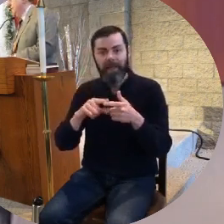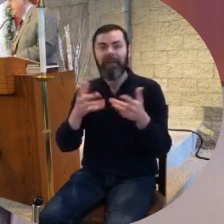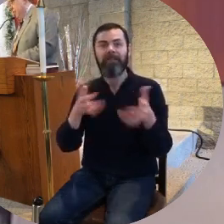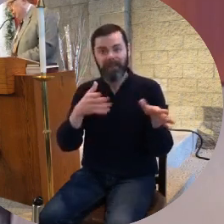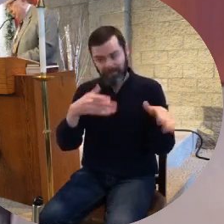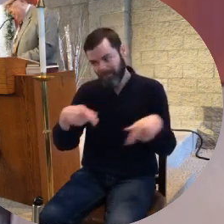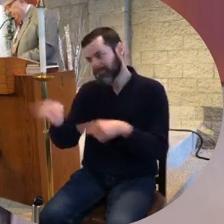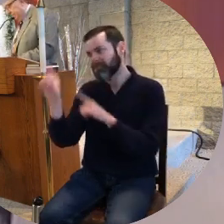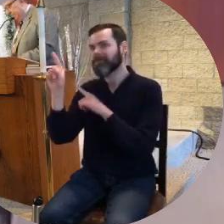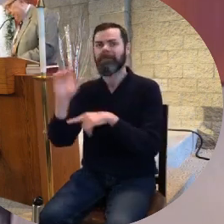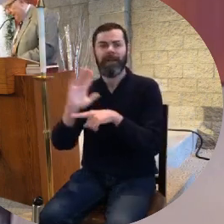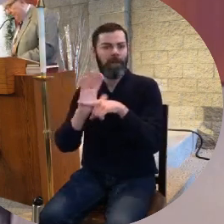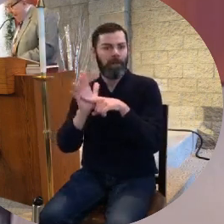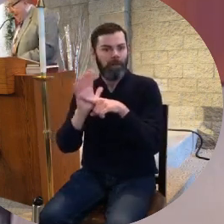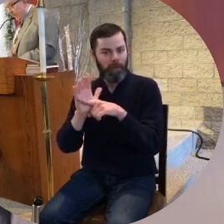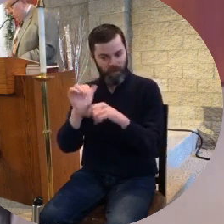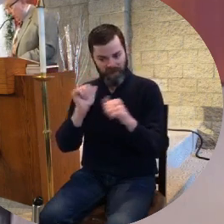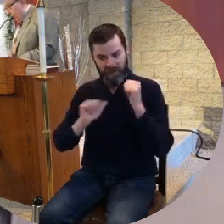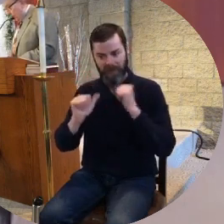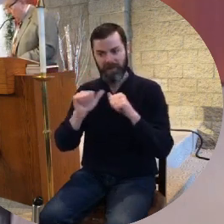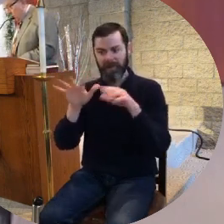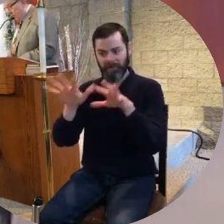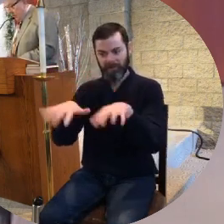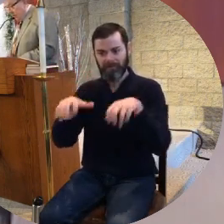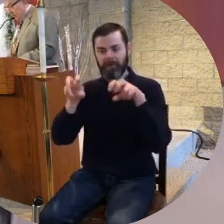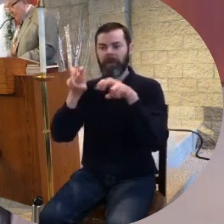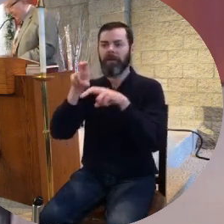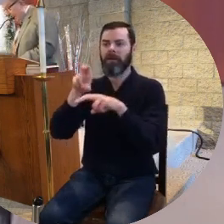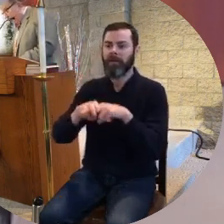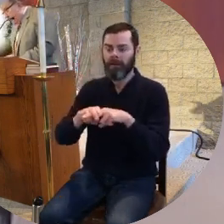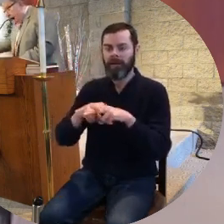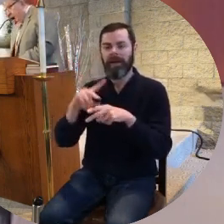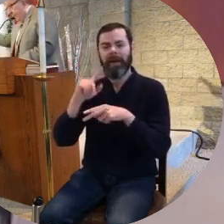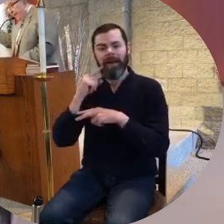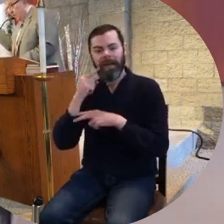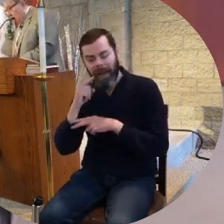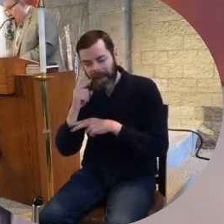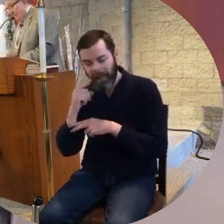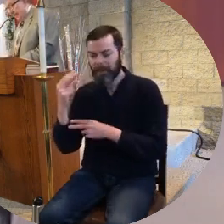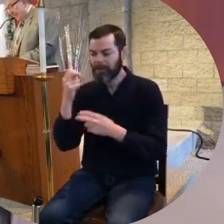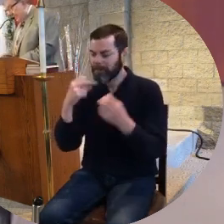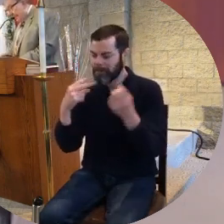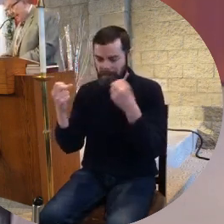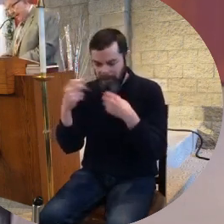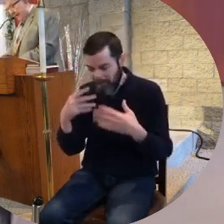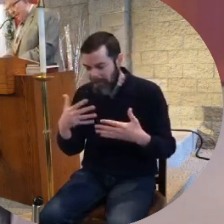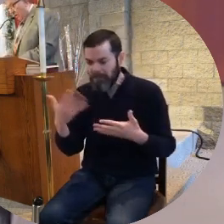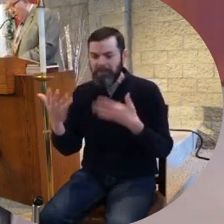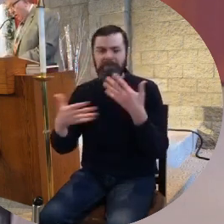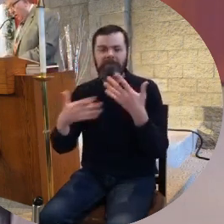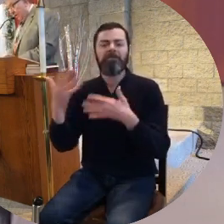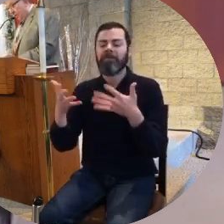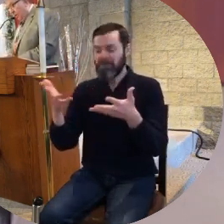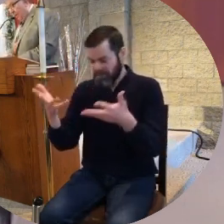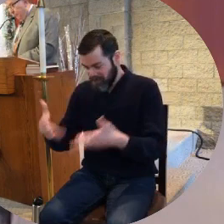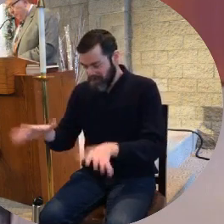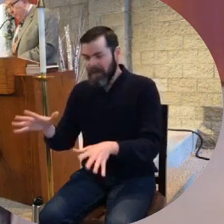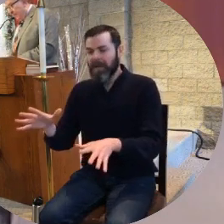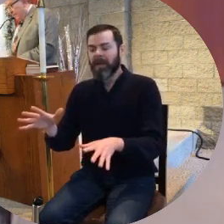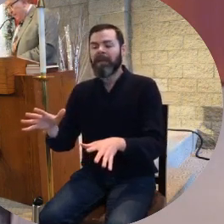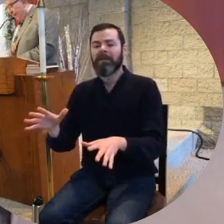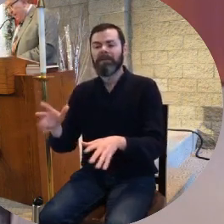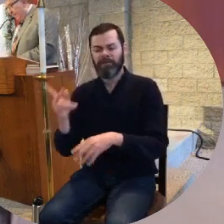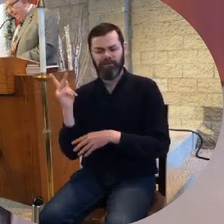fabulous adventure. Finally, she wobbled home with her husband, collapsed into bed exhausted. He leaned over his wife with a